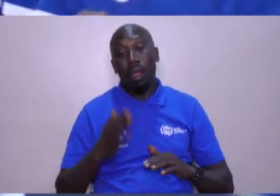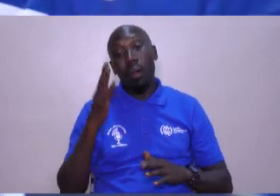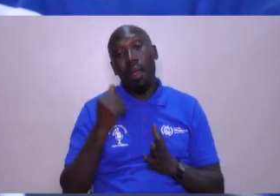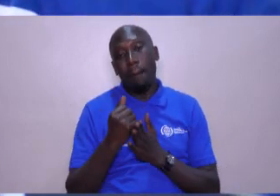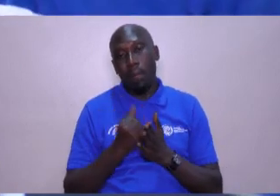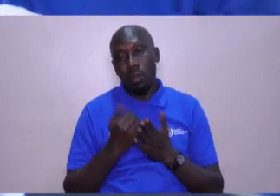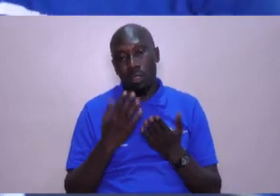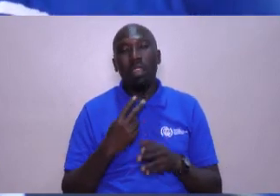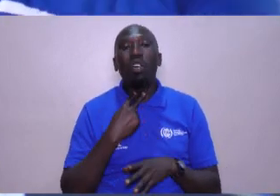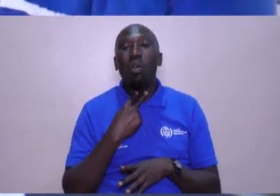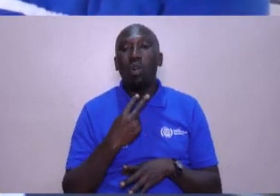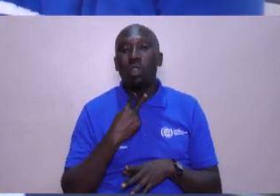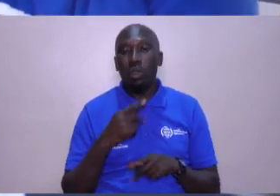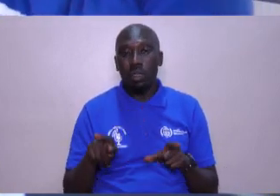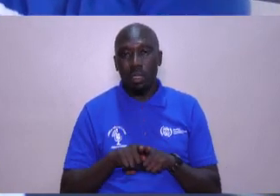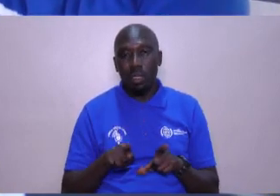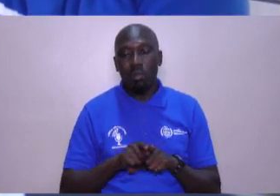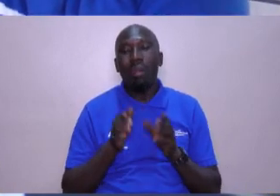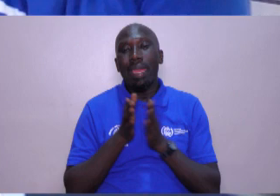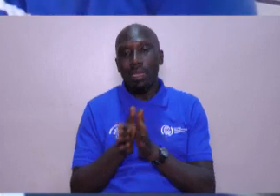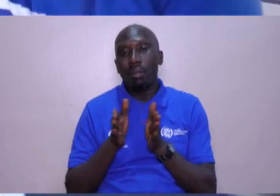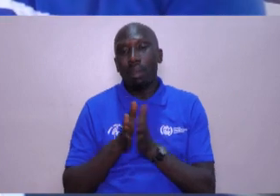Because the audio is going to be explained.